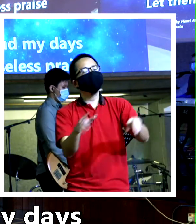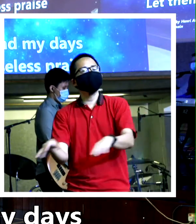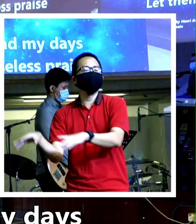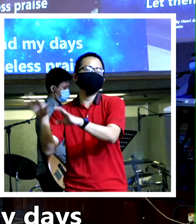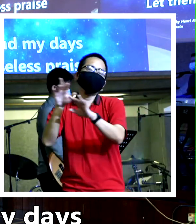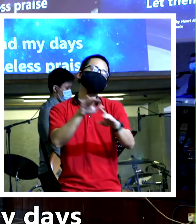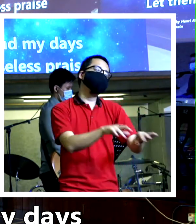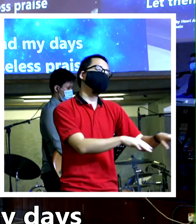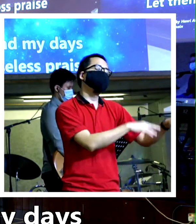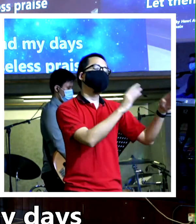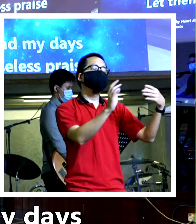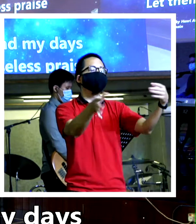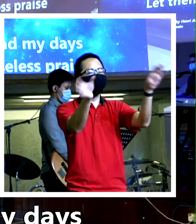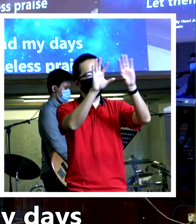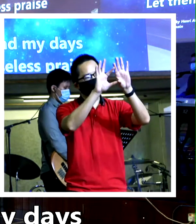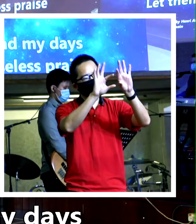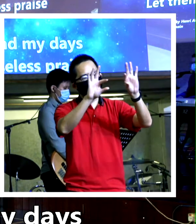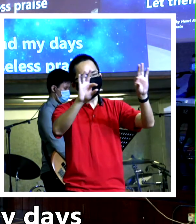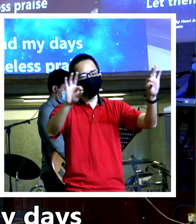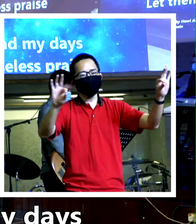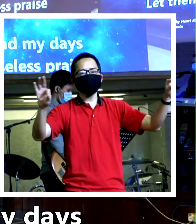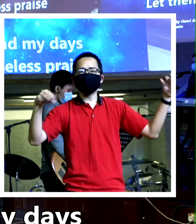Let them flow in